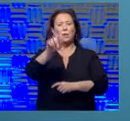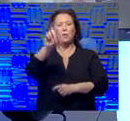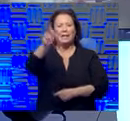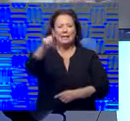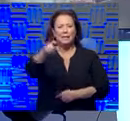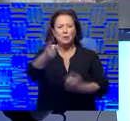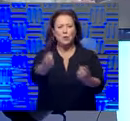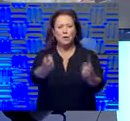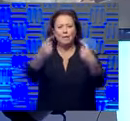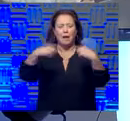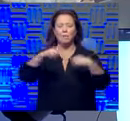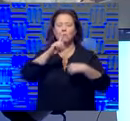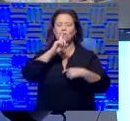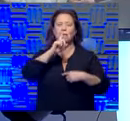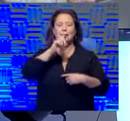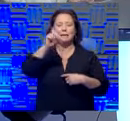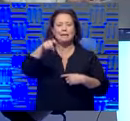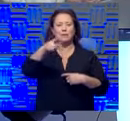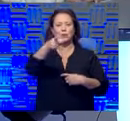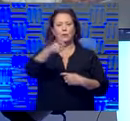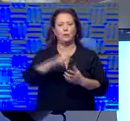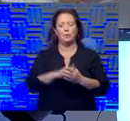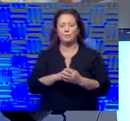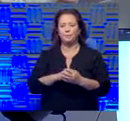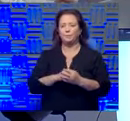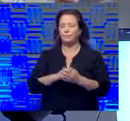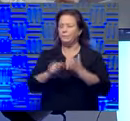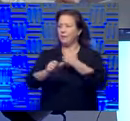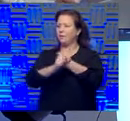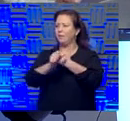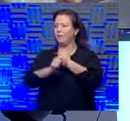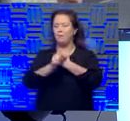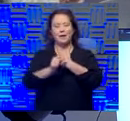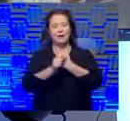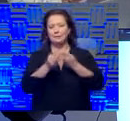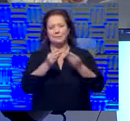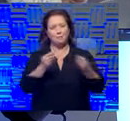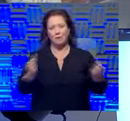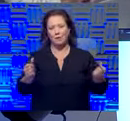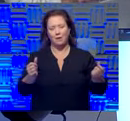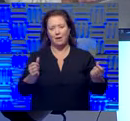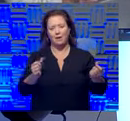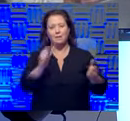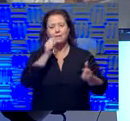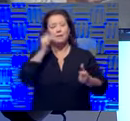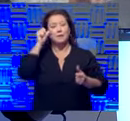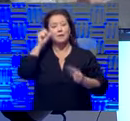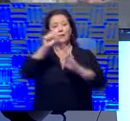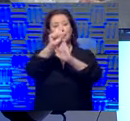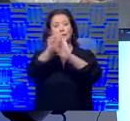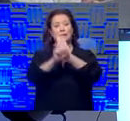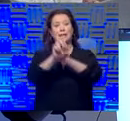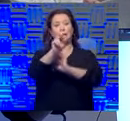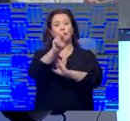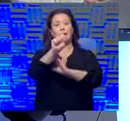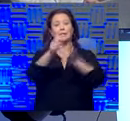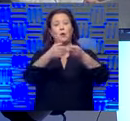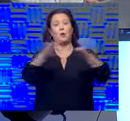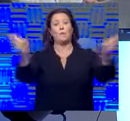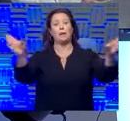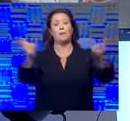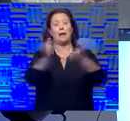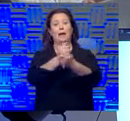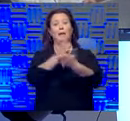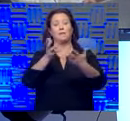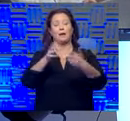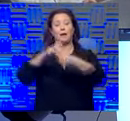really, really need you. And I don't think the threat's going away, Lee Norman. Yesterday, the state of Kansas ended up opening up everything after a